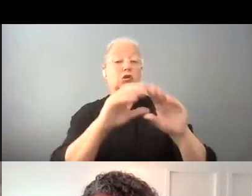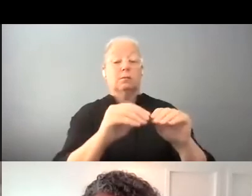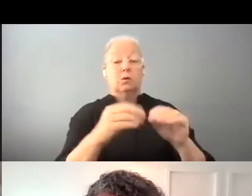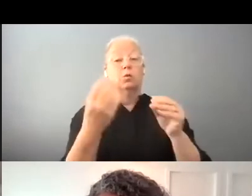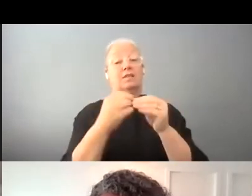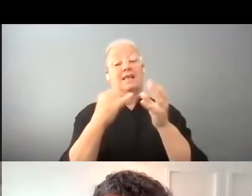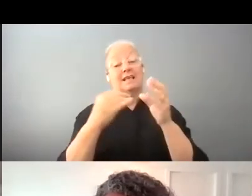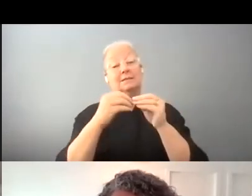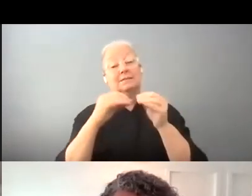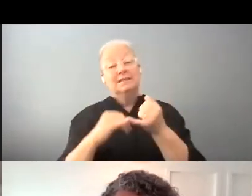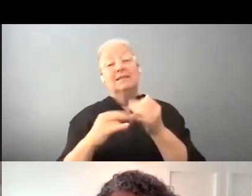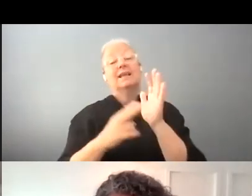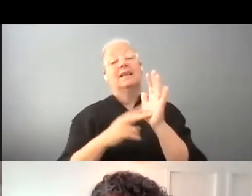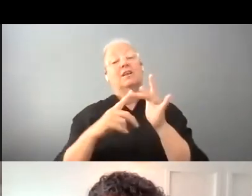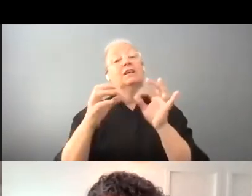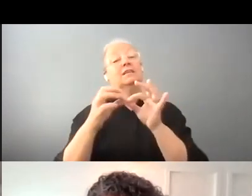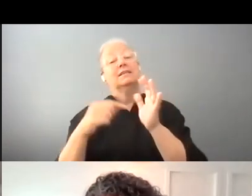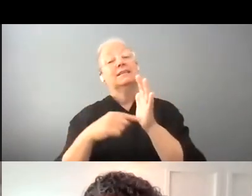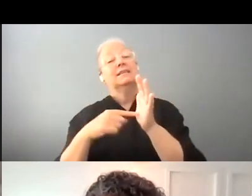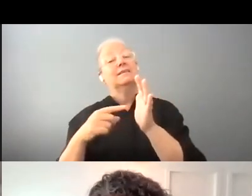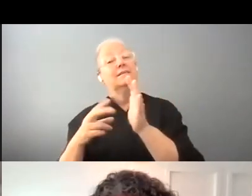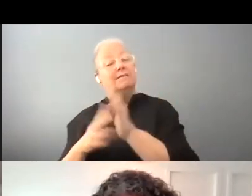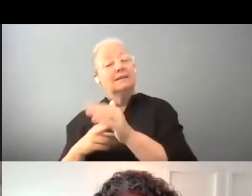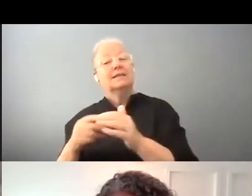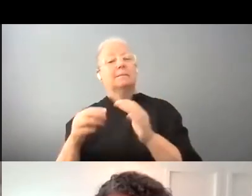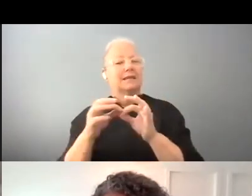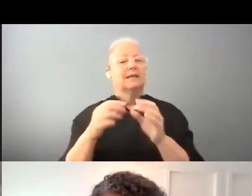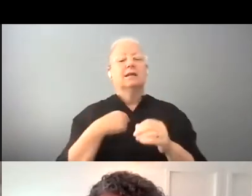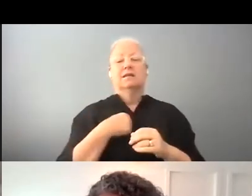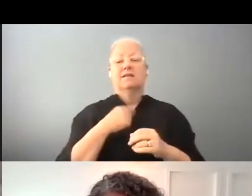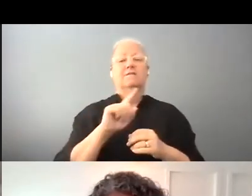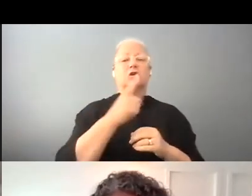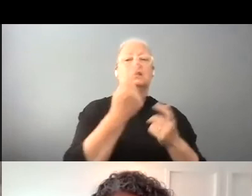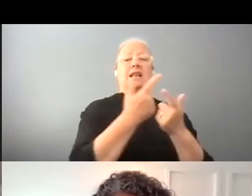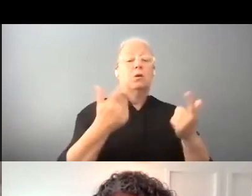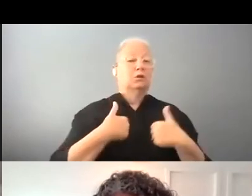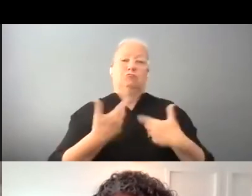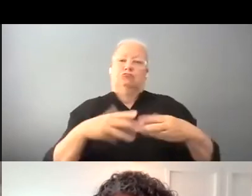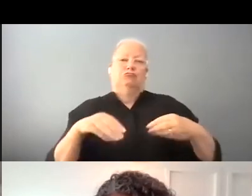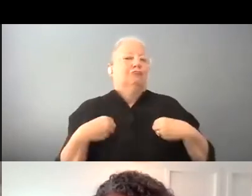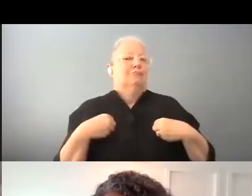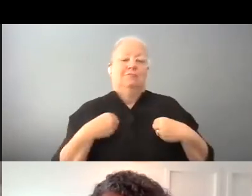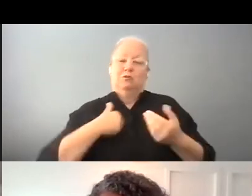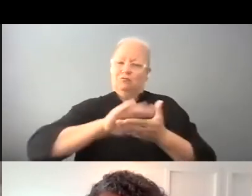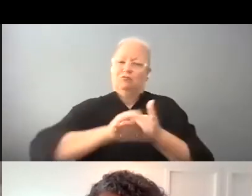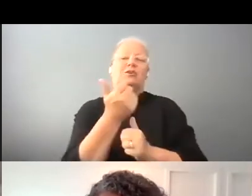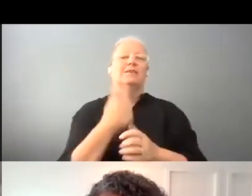and NITV, languages and First Nation languages are much appreciated.